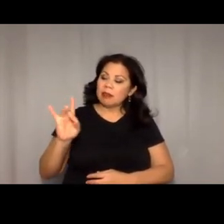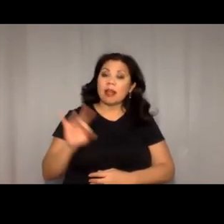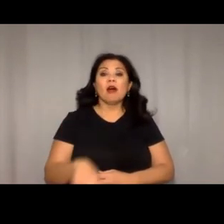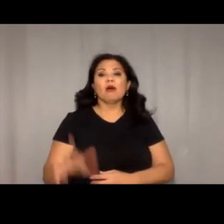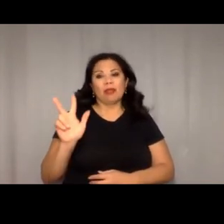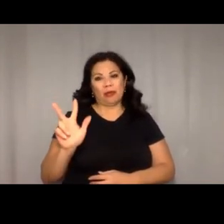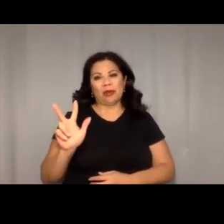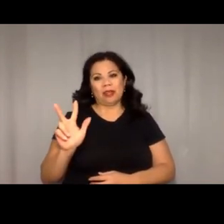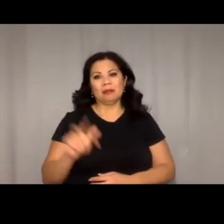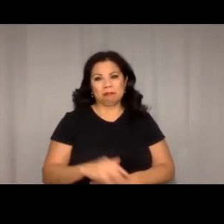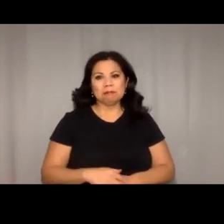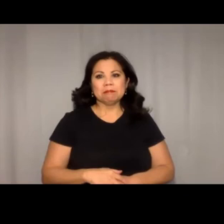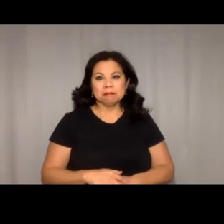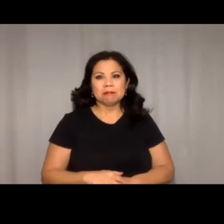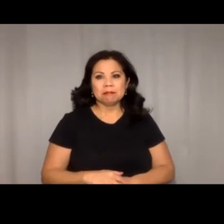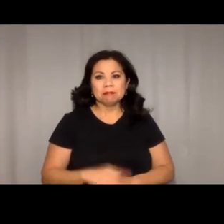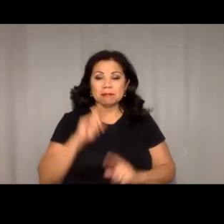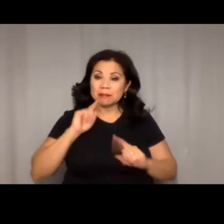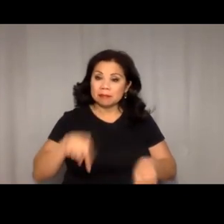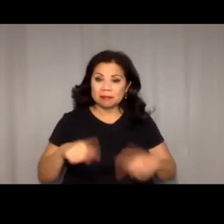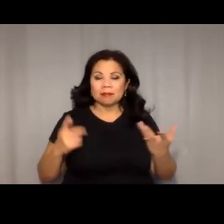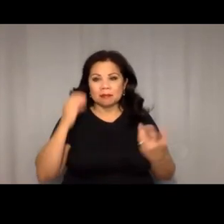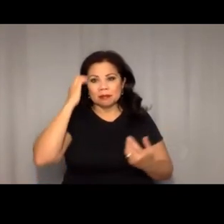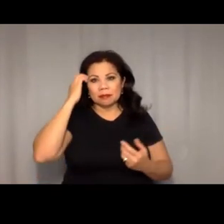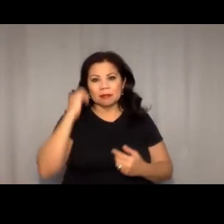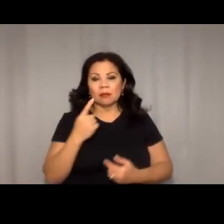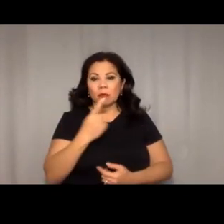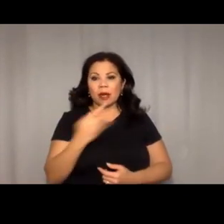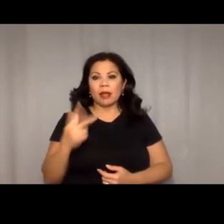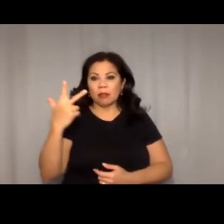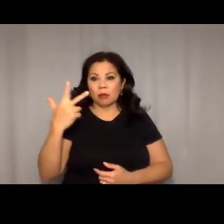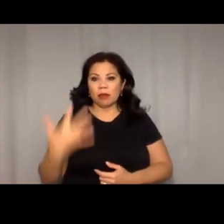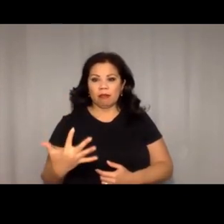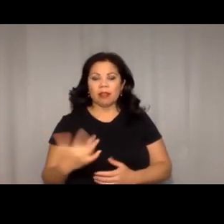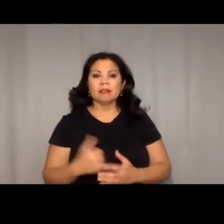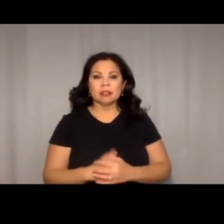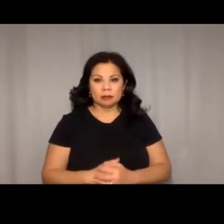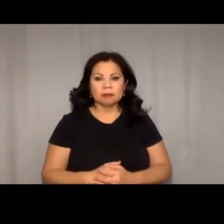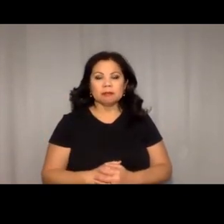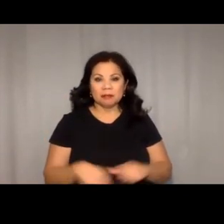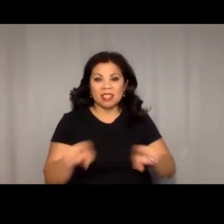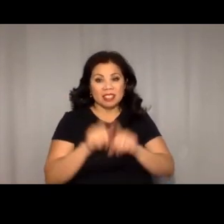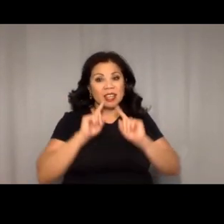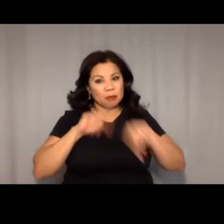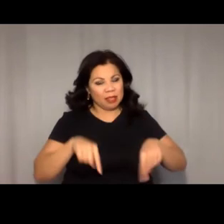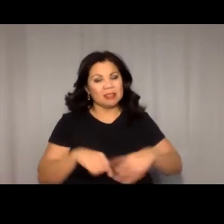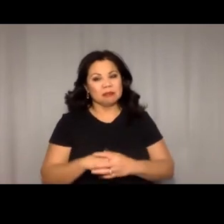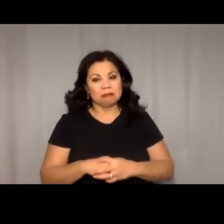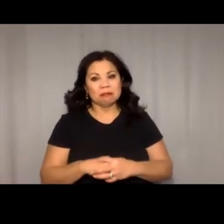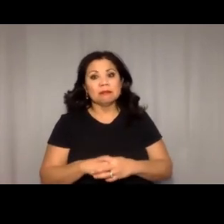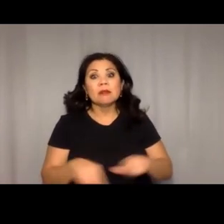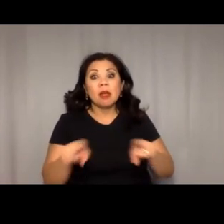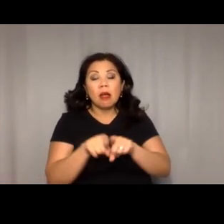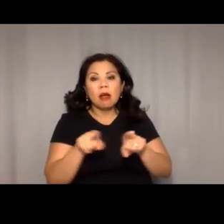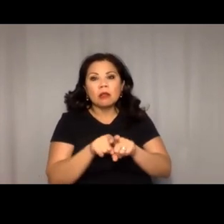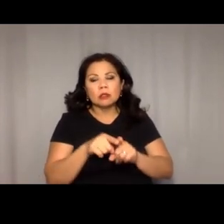8, 3. Here's my answer, 1 and 3 fifths. 1 and 3 fifths is the same answer. You can also